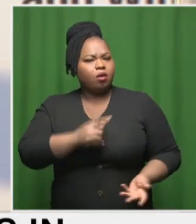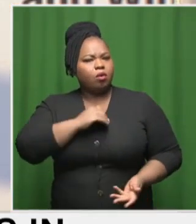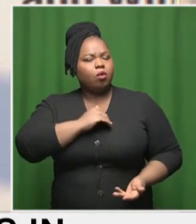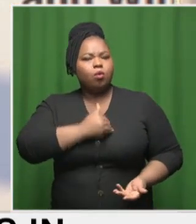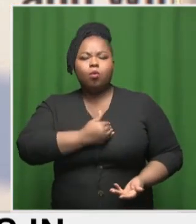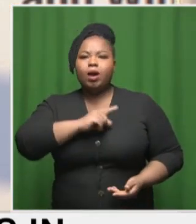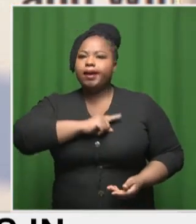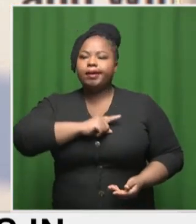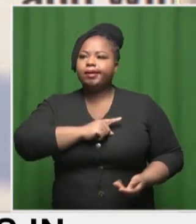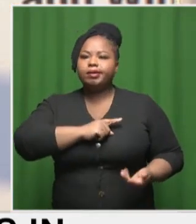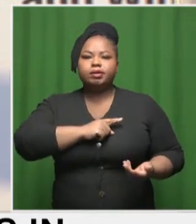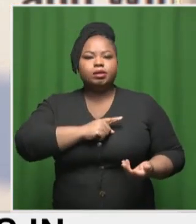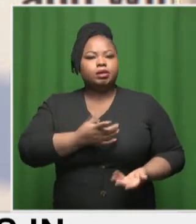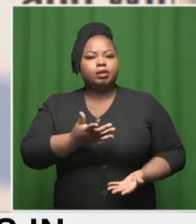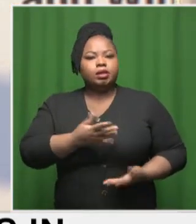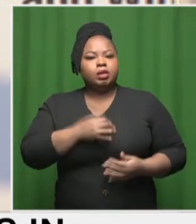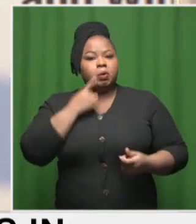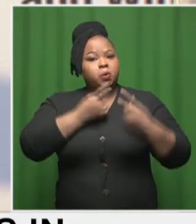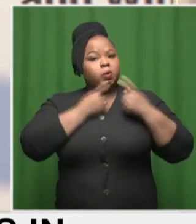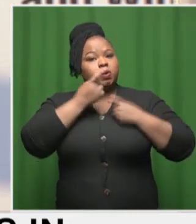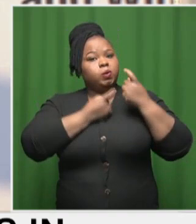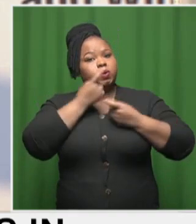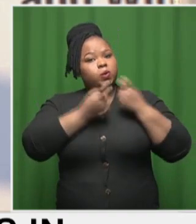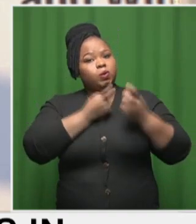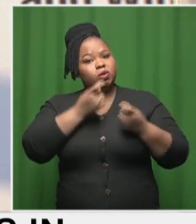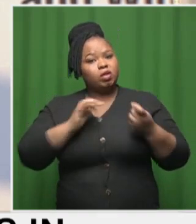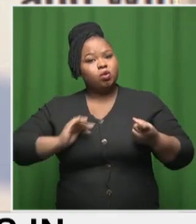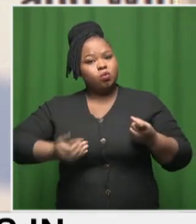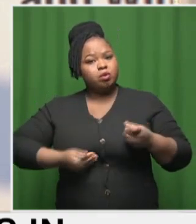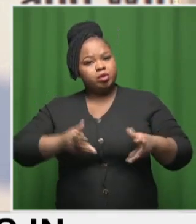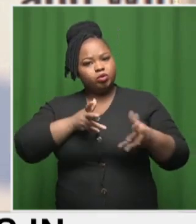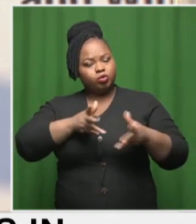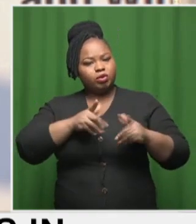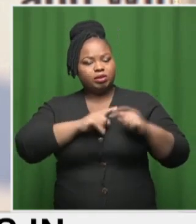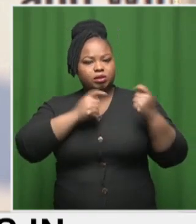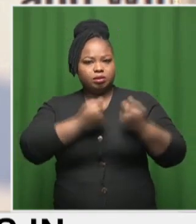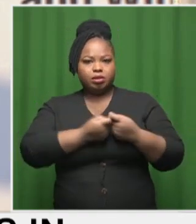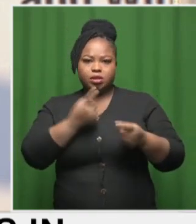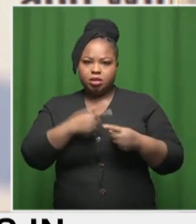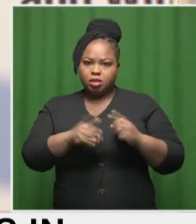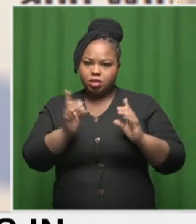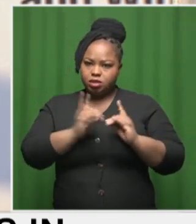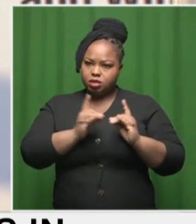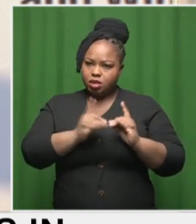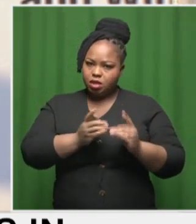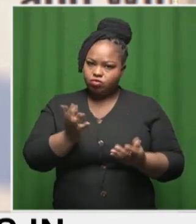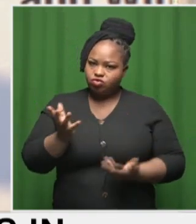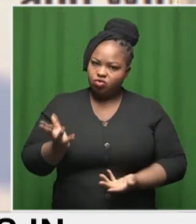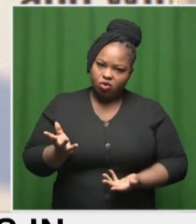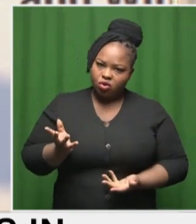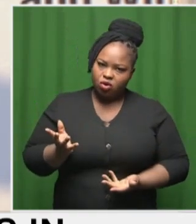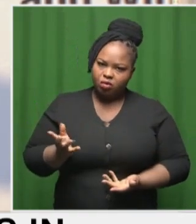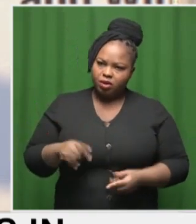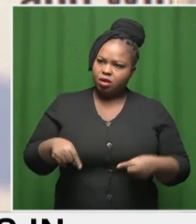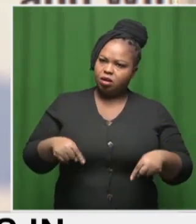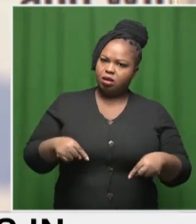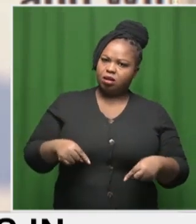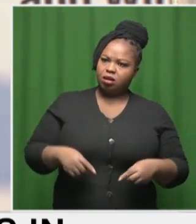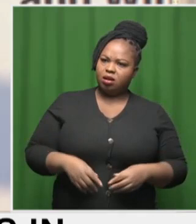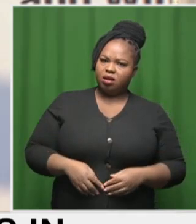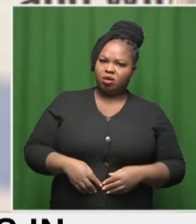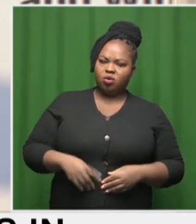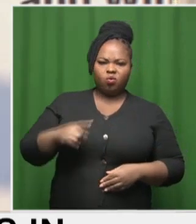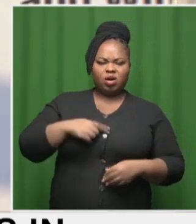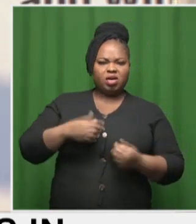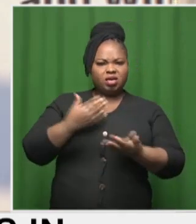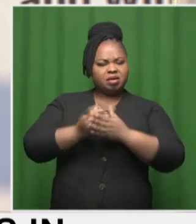firstly, the grievances of having Banyana playing out in a stadium like that they said they were scared to play on because they may get